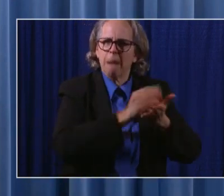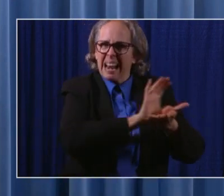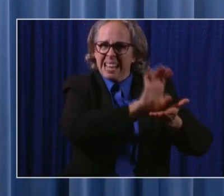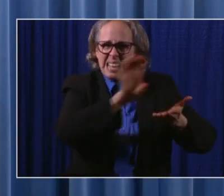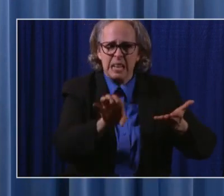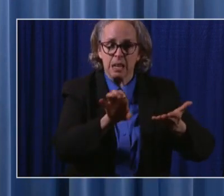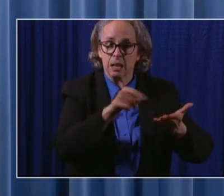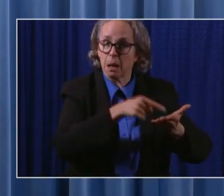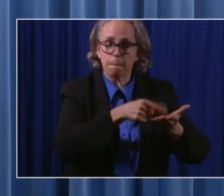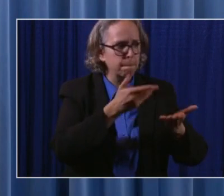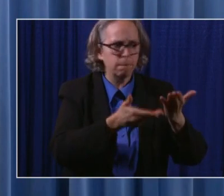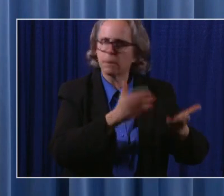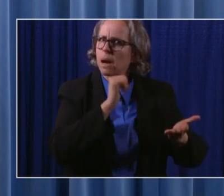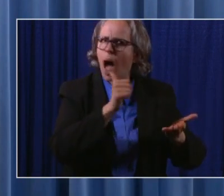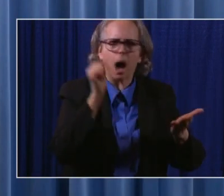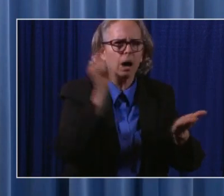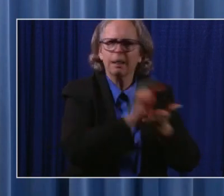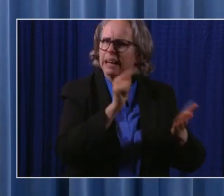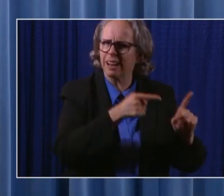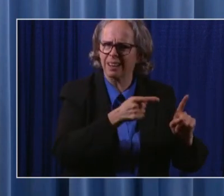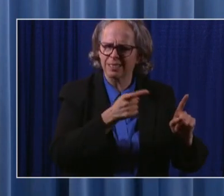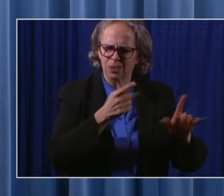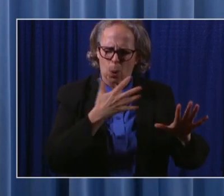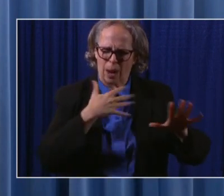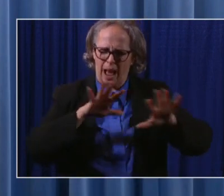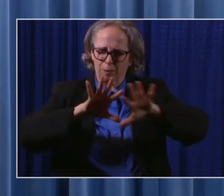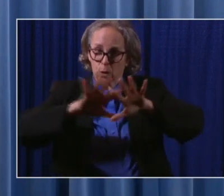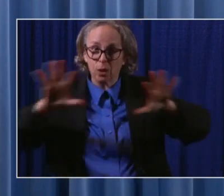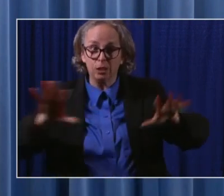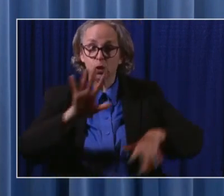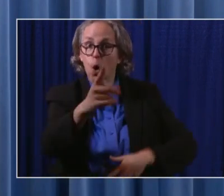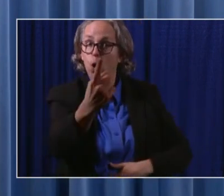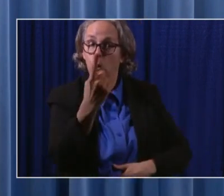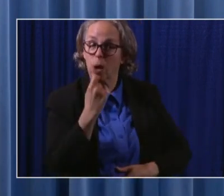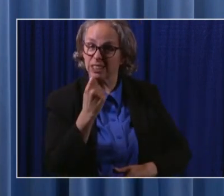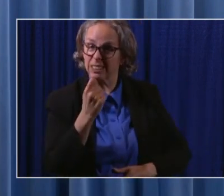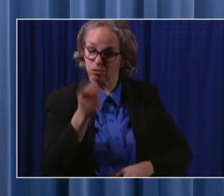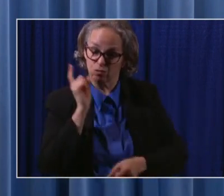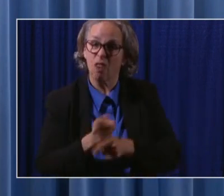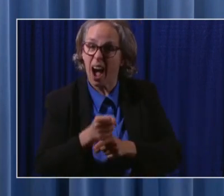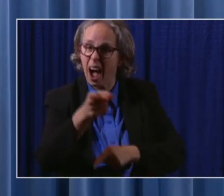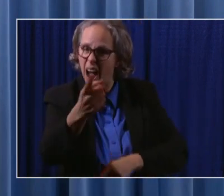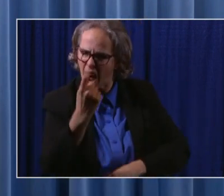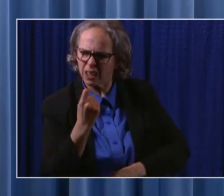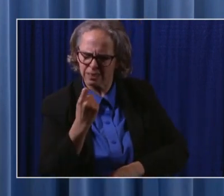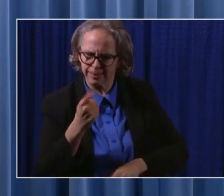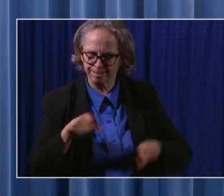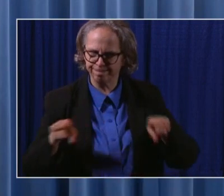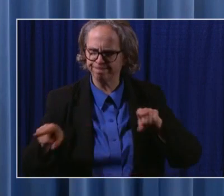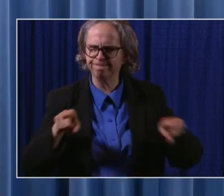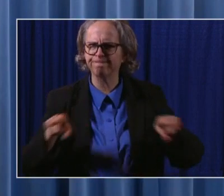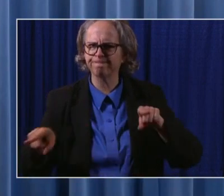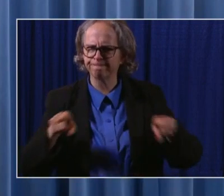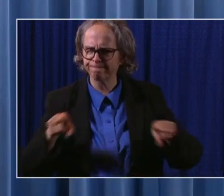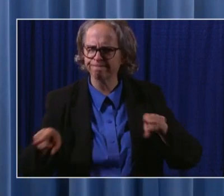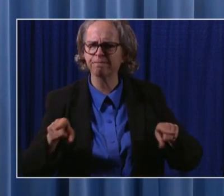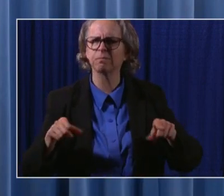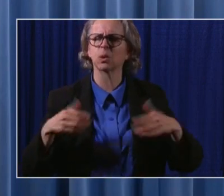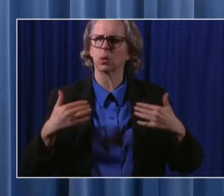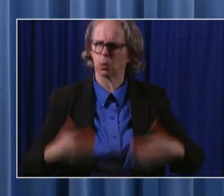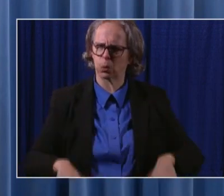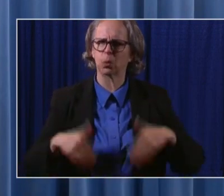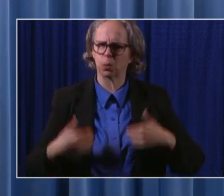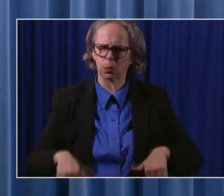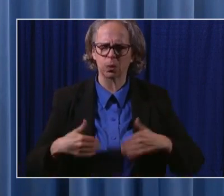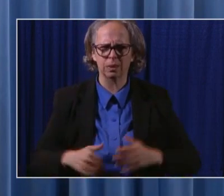illegal. Your question is the right question. Your question is, okay, Mike, what would you favor?